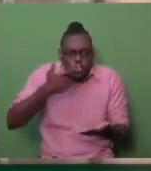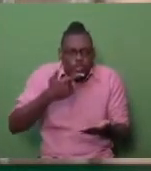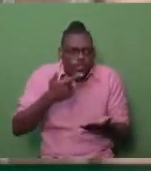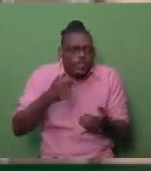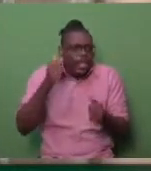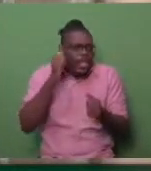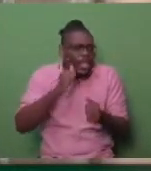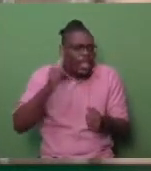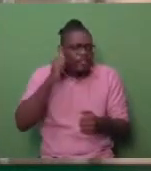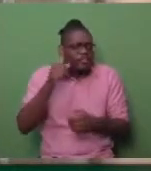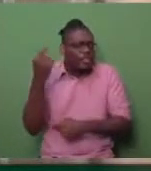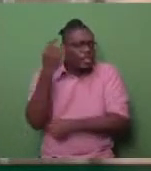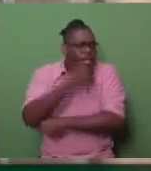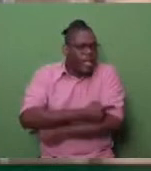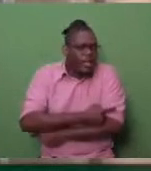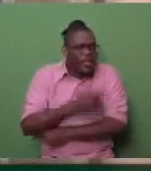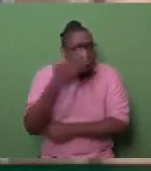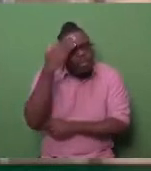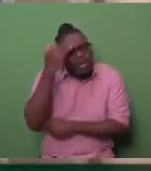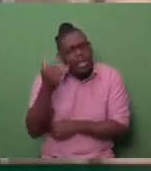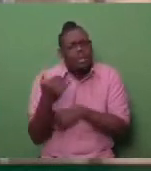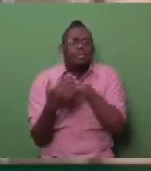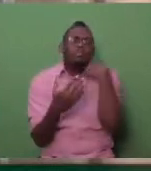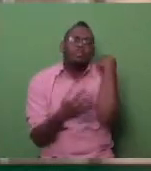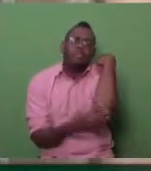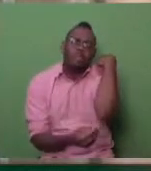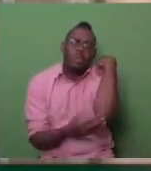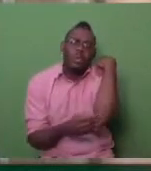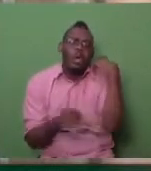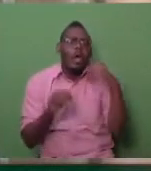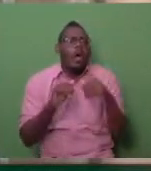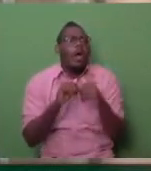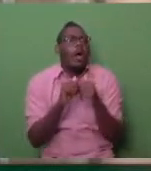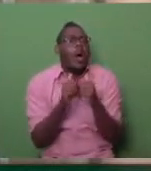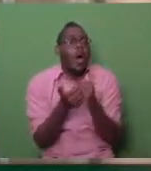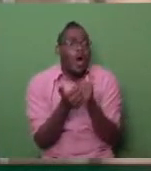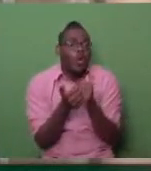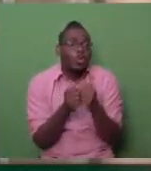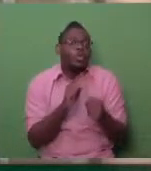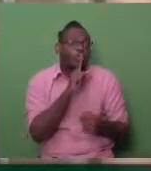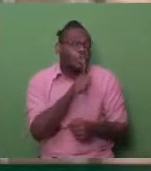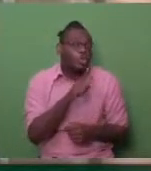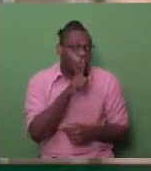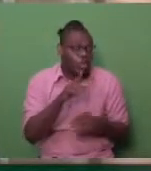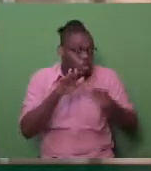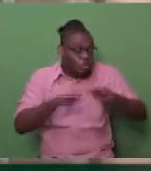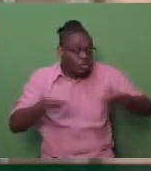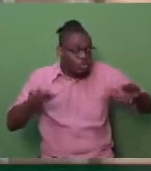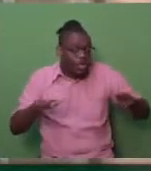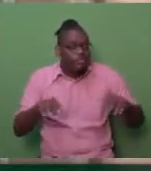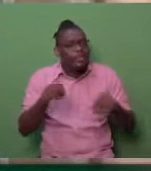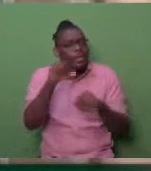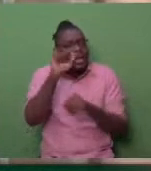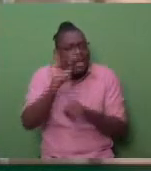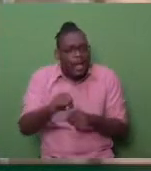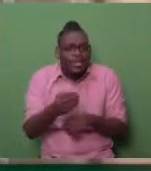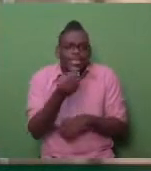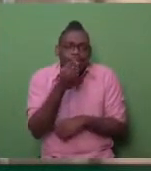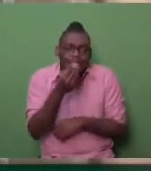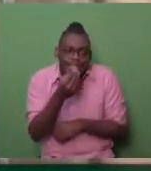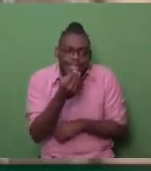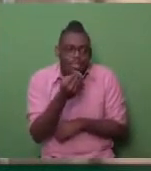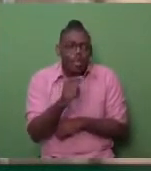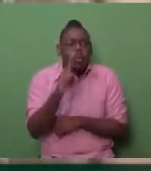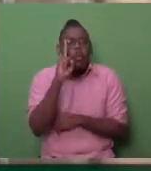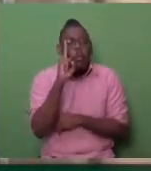did the government reach out to ensure that these children were able to receive at least one meal a day? At least one meal a day.